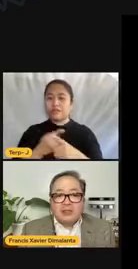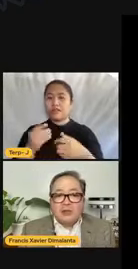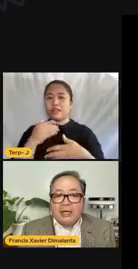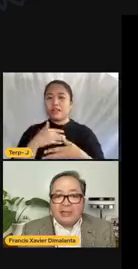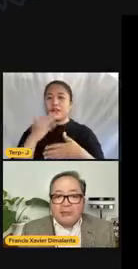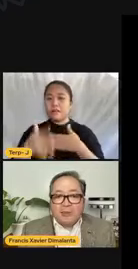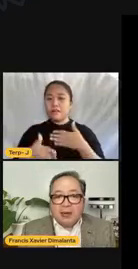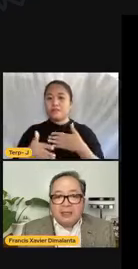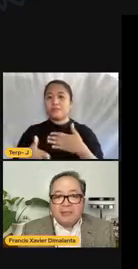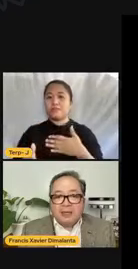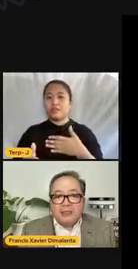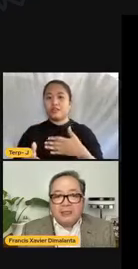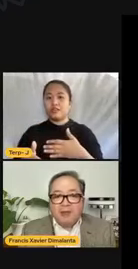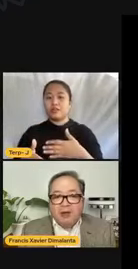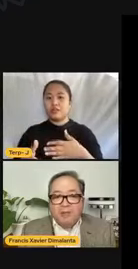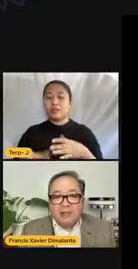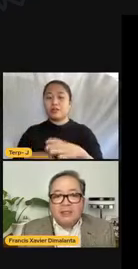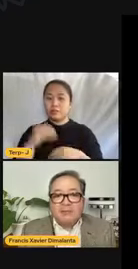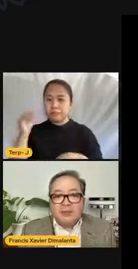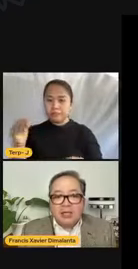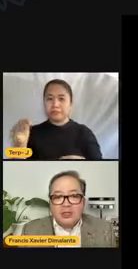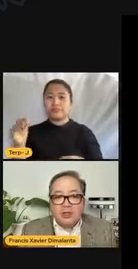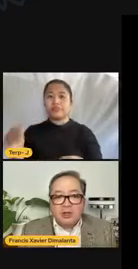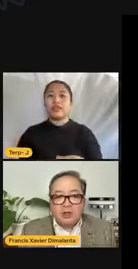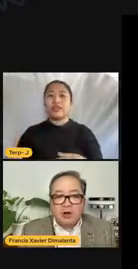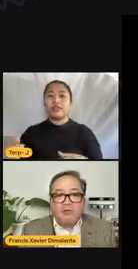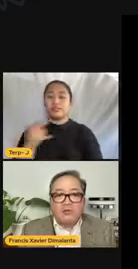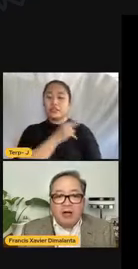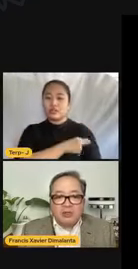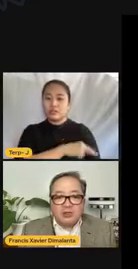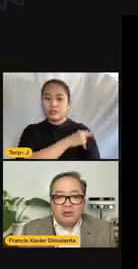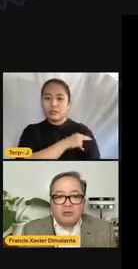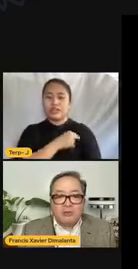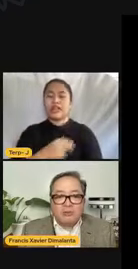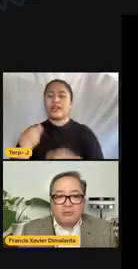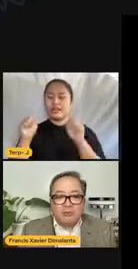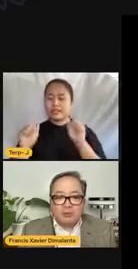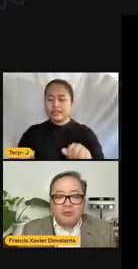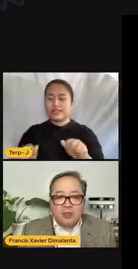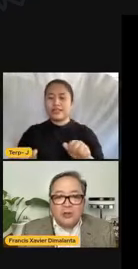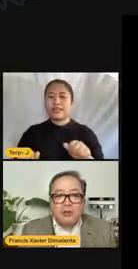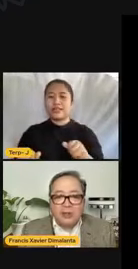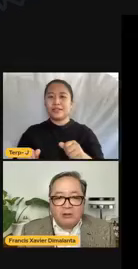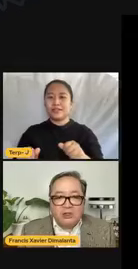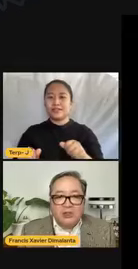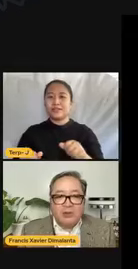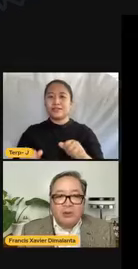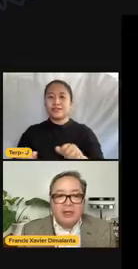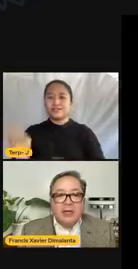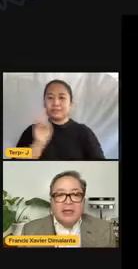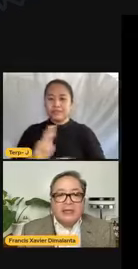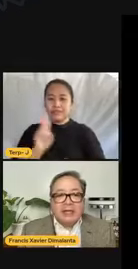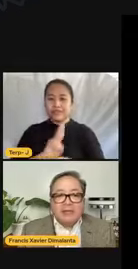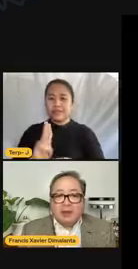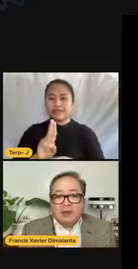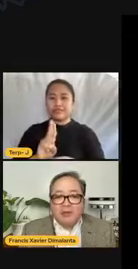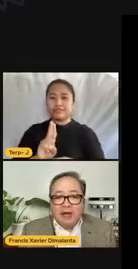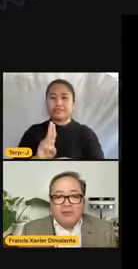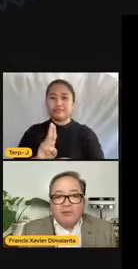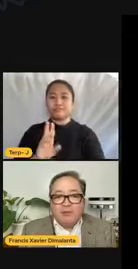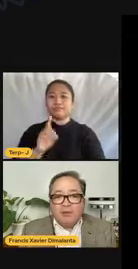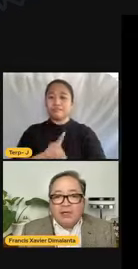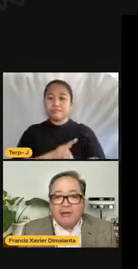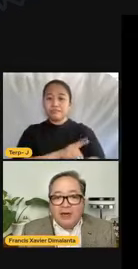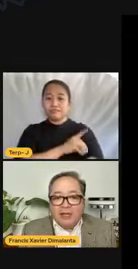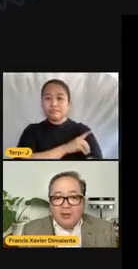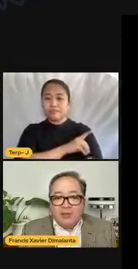organized services will attempt to maximize the developmental potential of Down syndrome, children with Down syndrome. Second month of